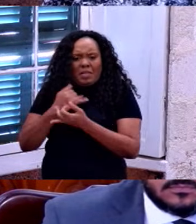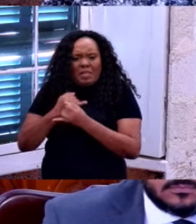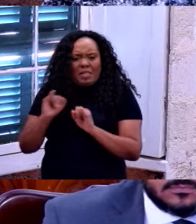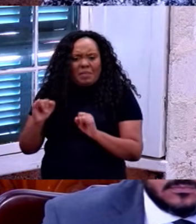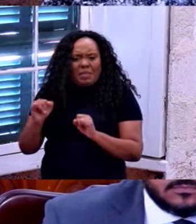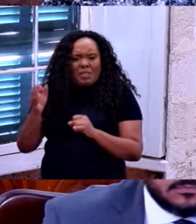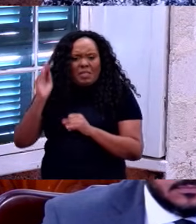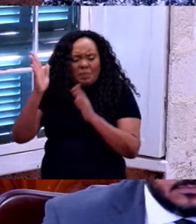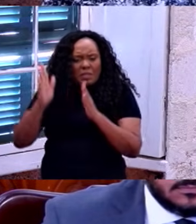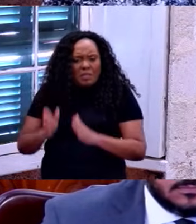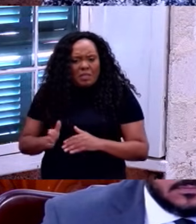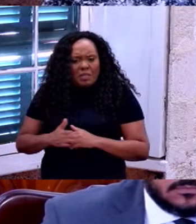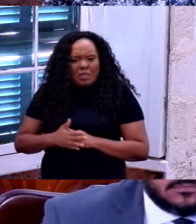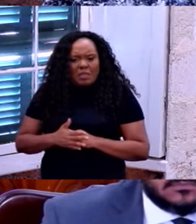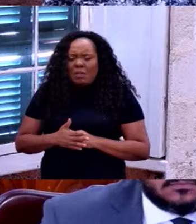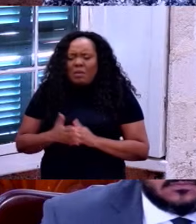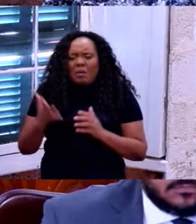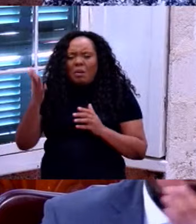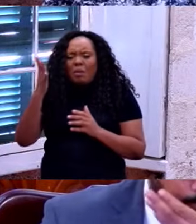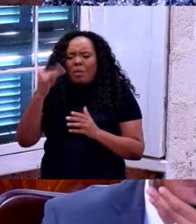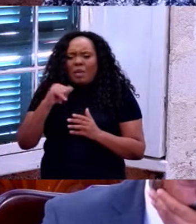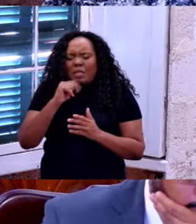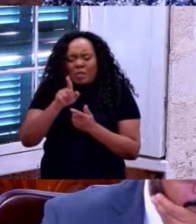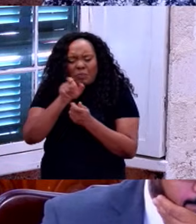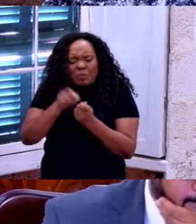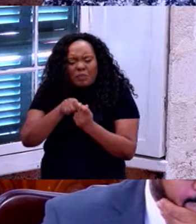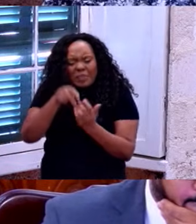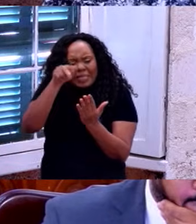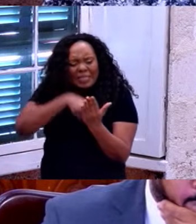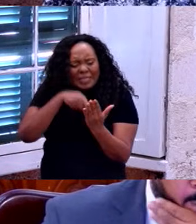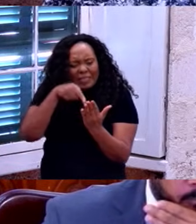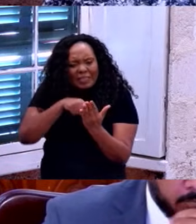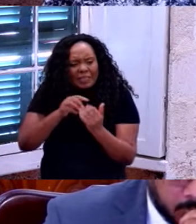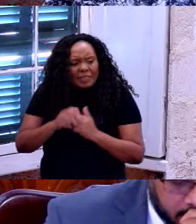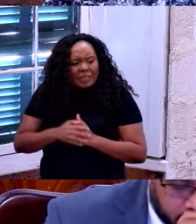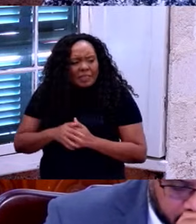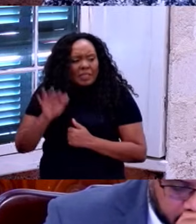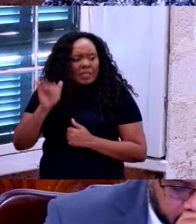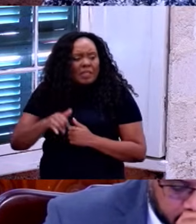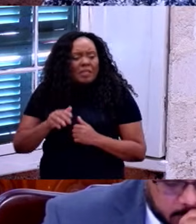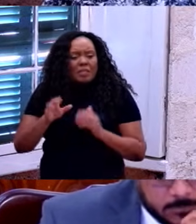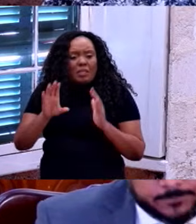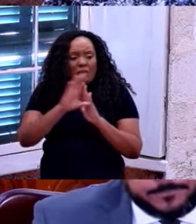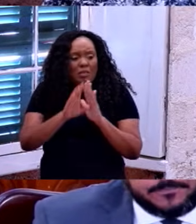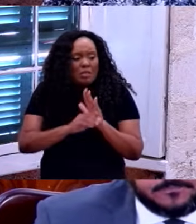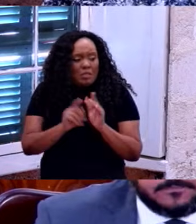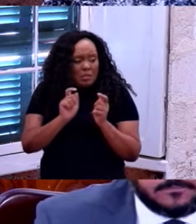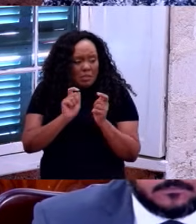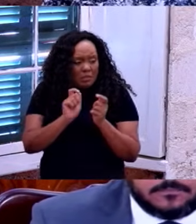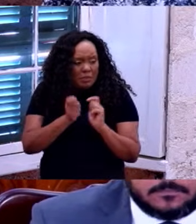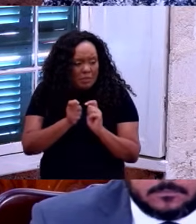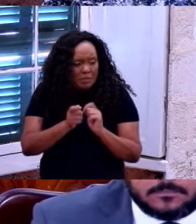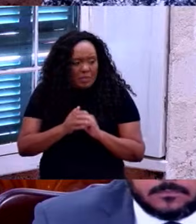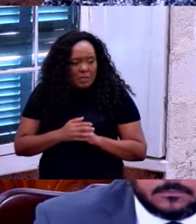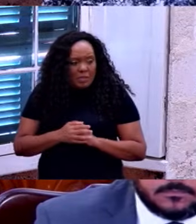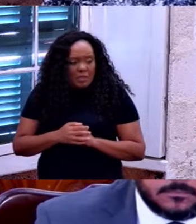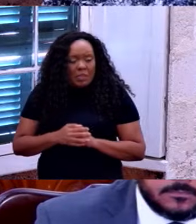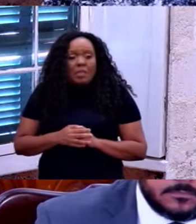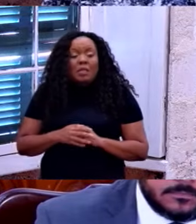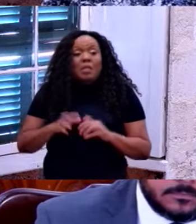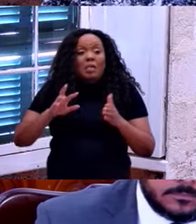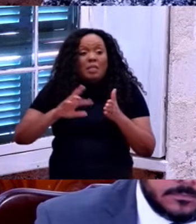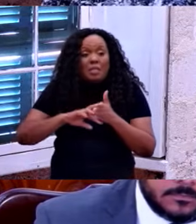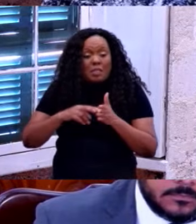work? Why is it not here? It's a constitutional amendment. So by that alone, it demands and it